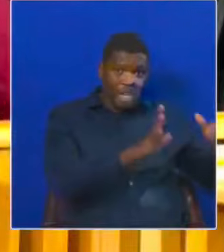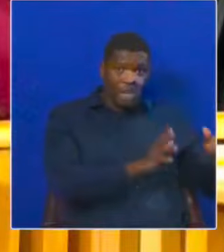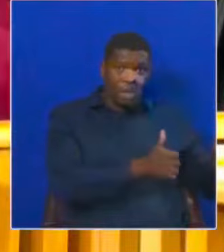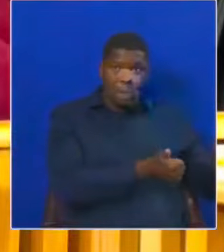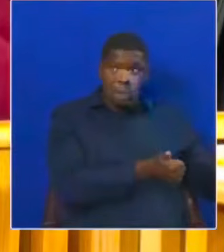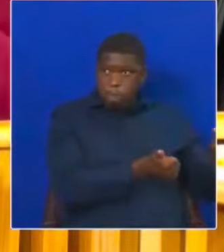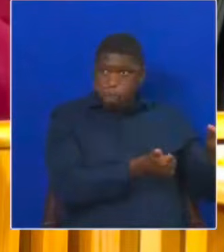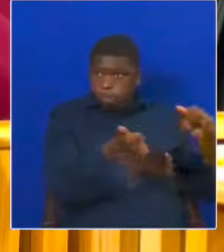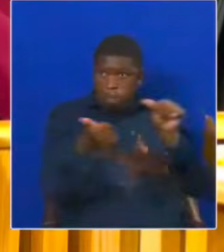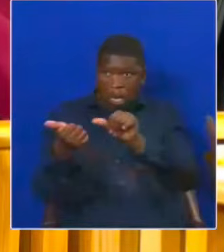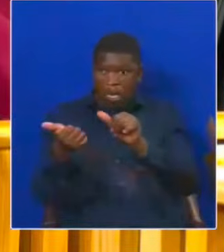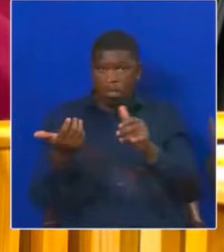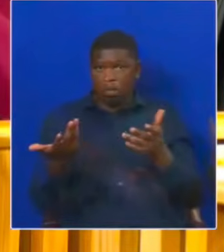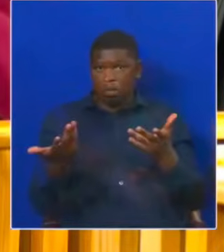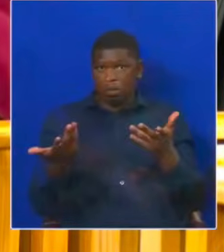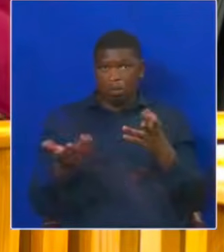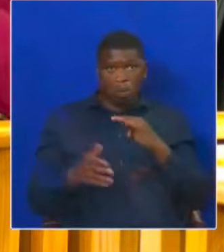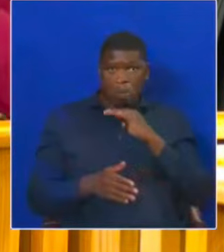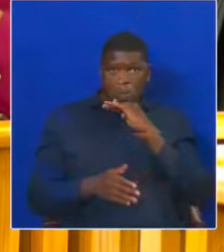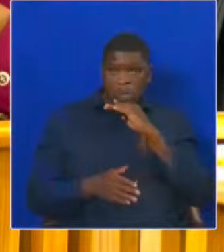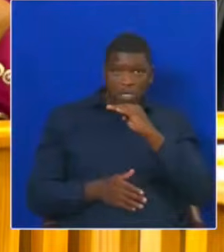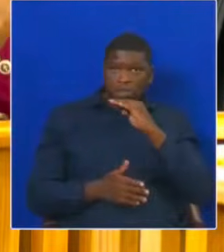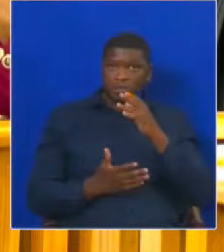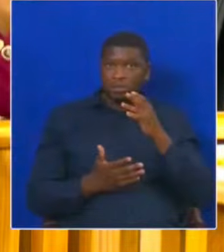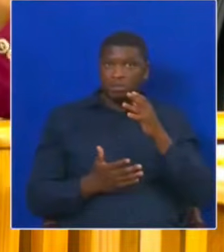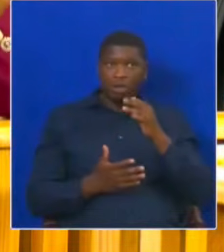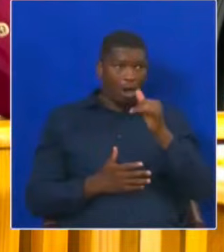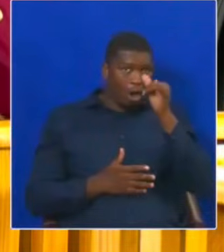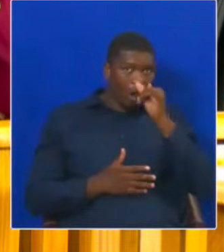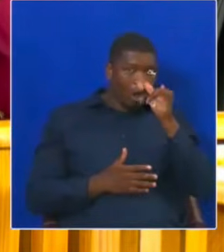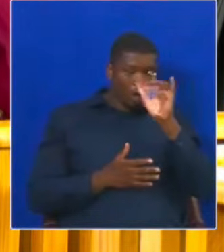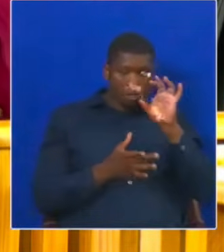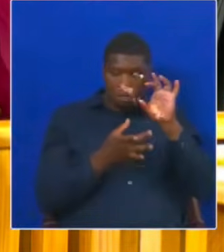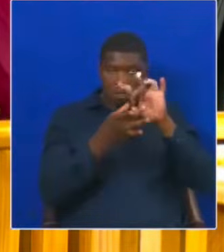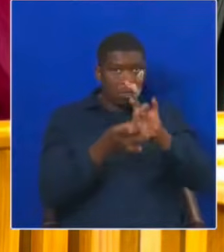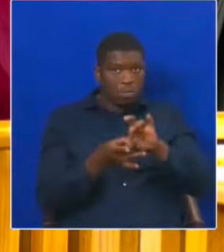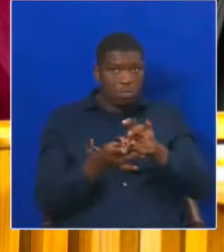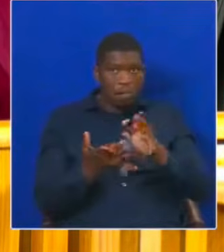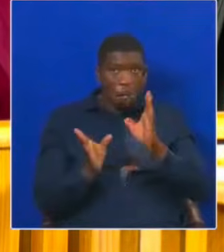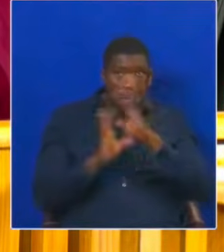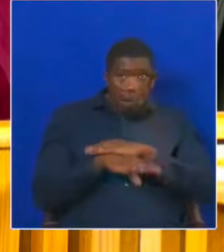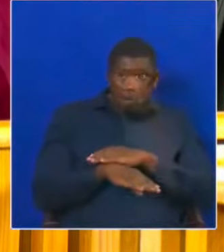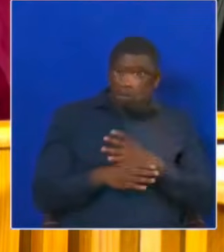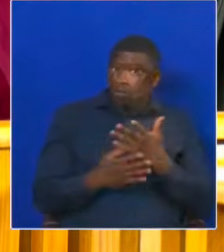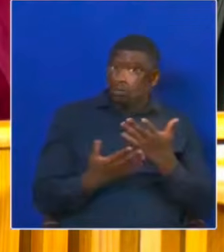that they were not linked to, does it necessarily mean they were not linked to any crime?